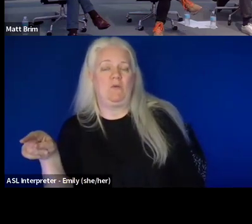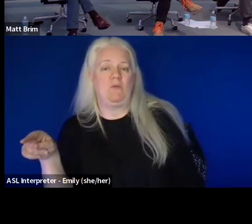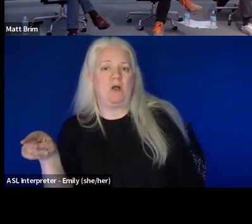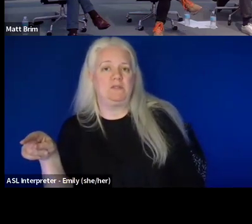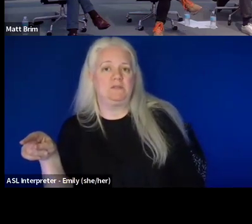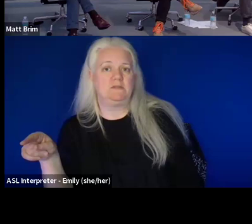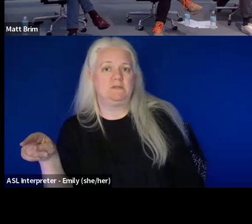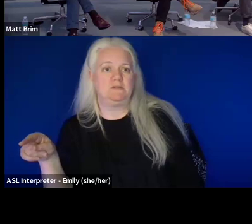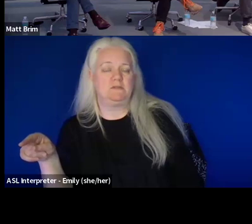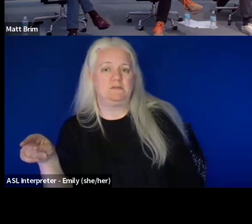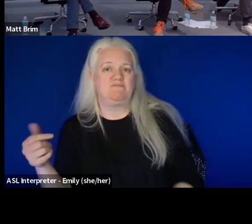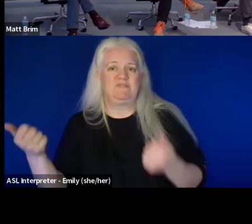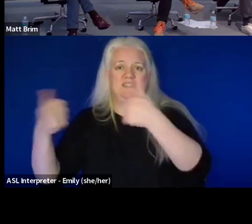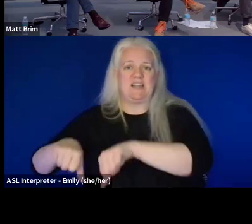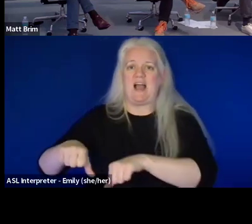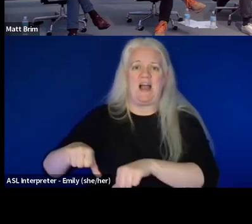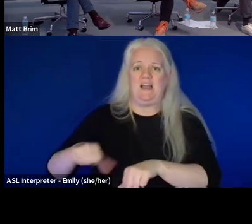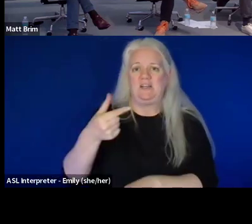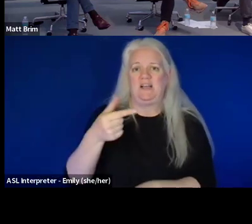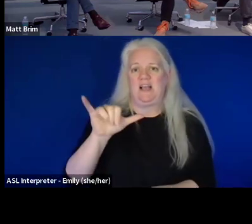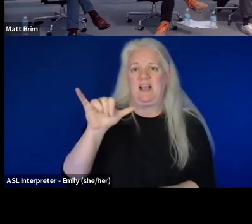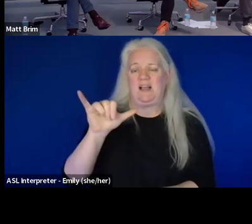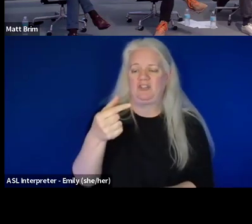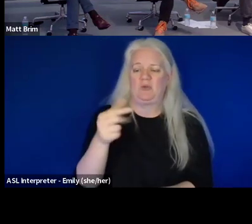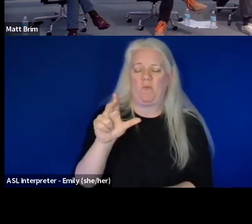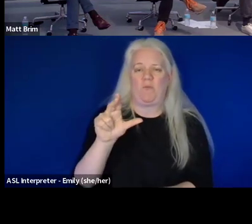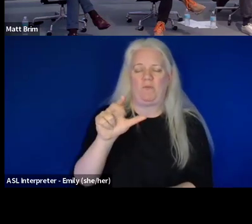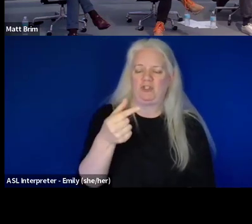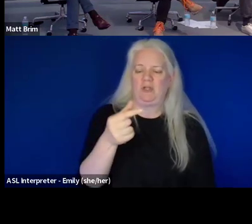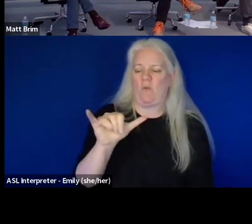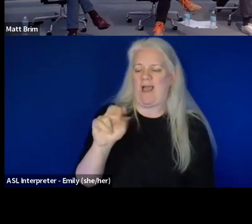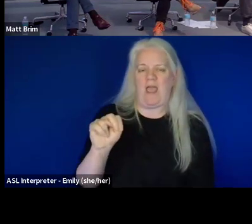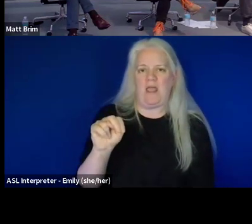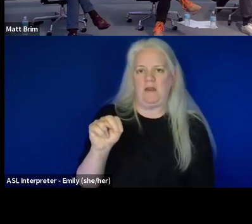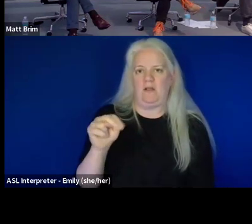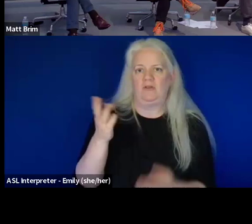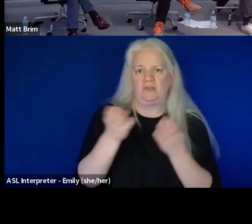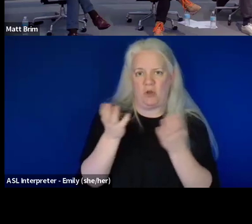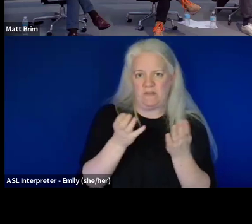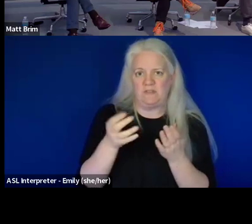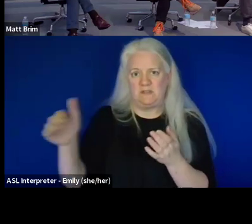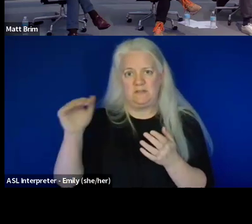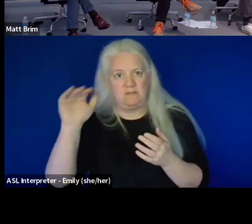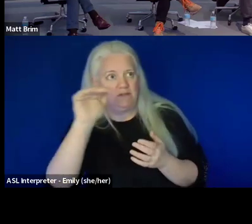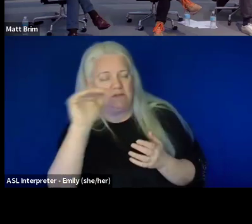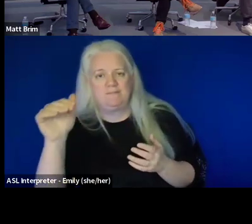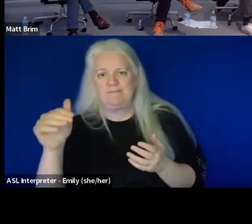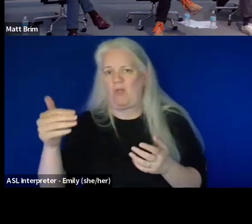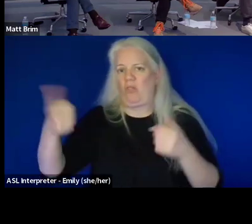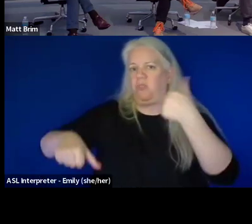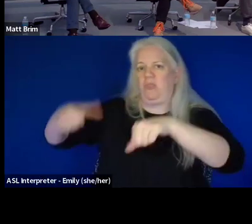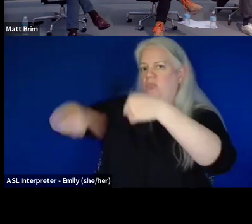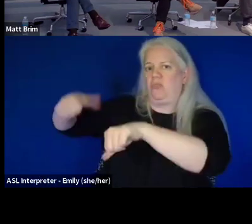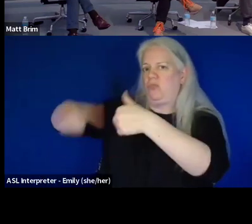like any gynecological service by multiple doctors after he started transitioning. And so I was